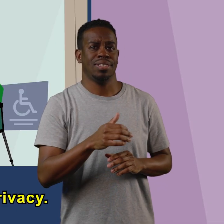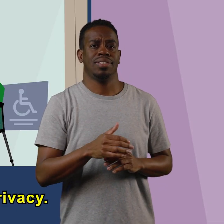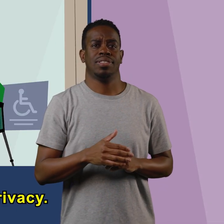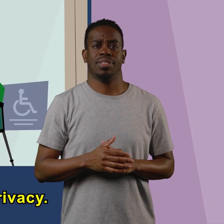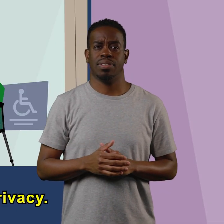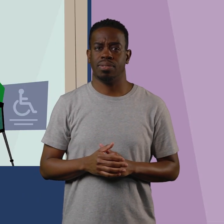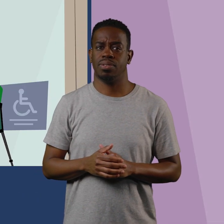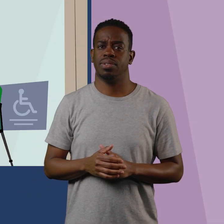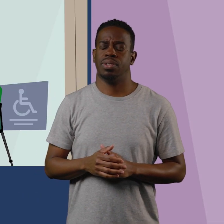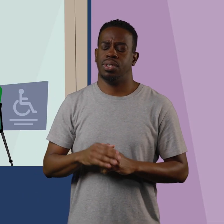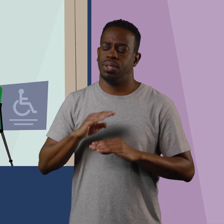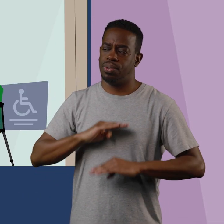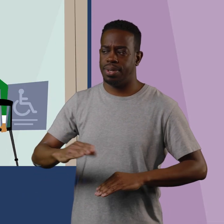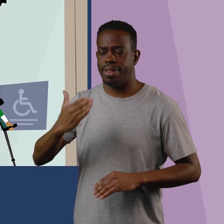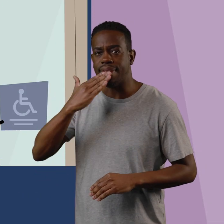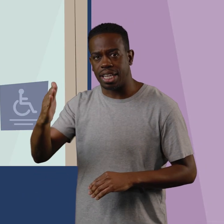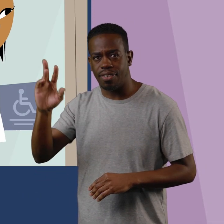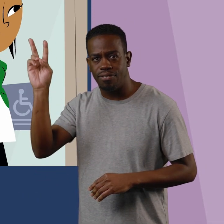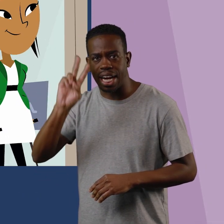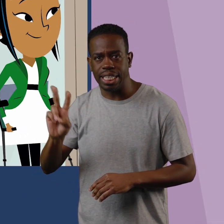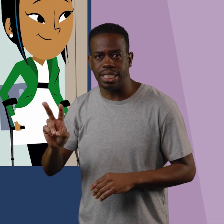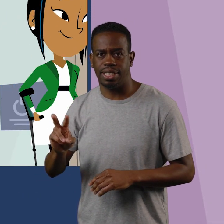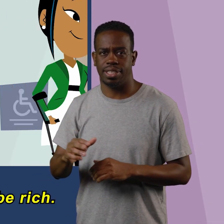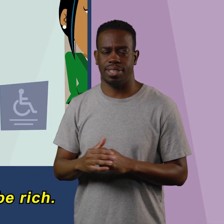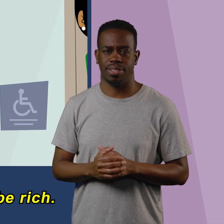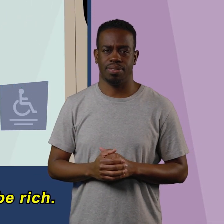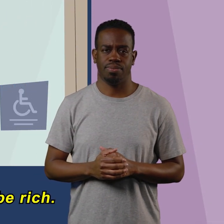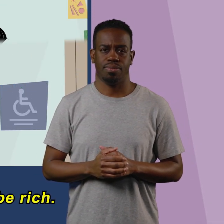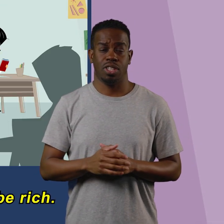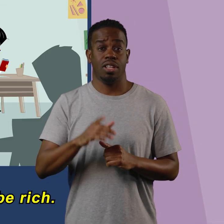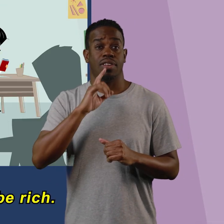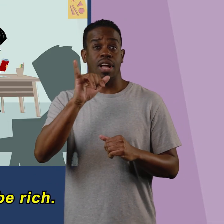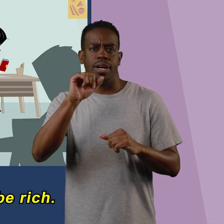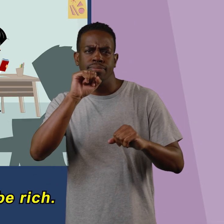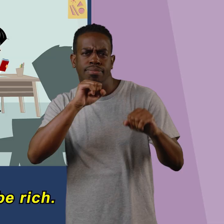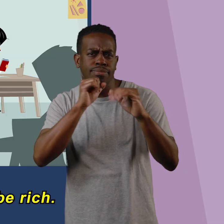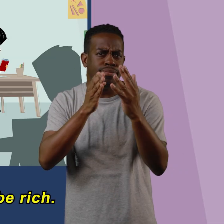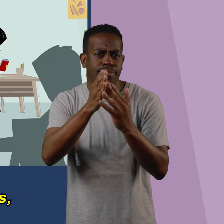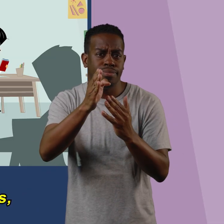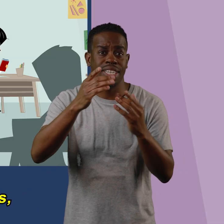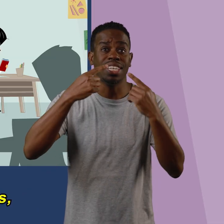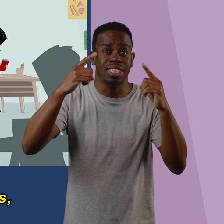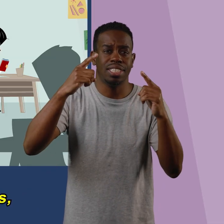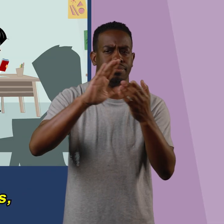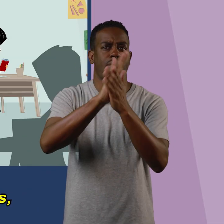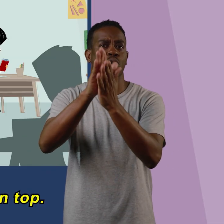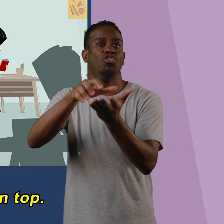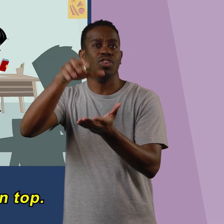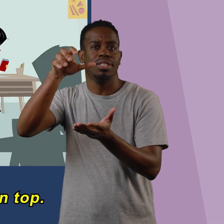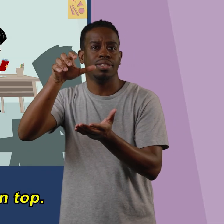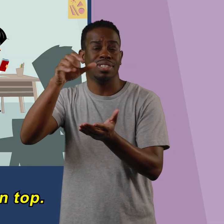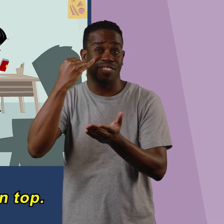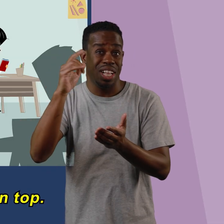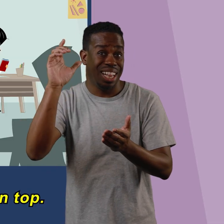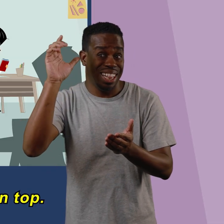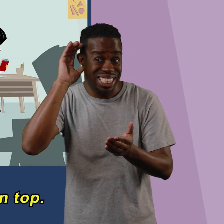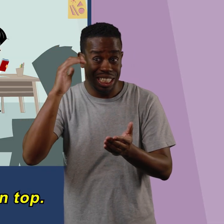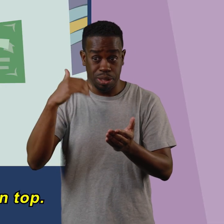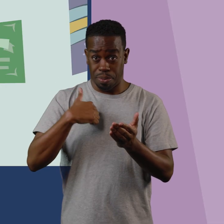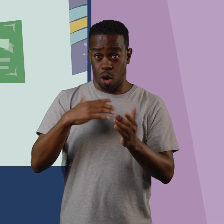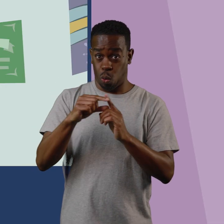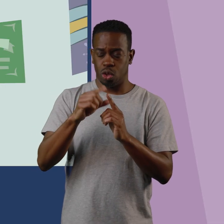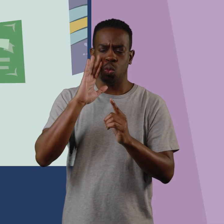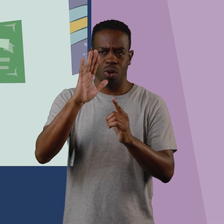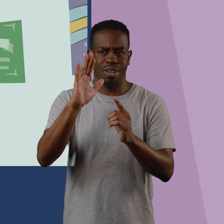privacy. Thanks, Venus. The rocky road of success could be rich, and if you listen to my words, you will learn to be the cherry on